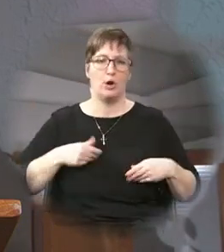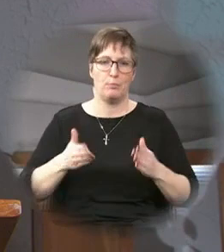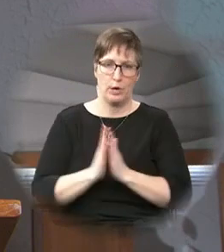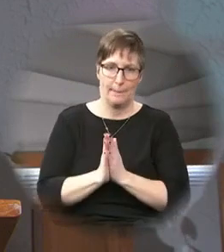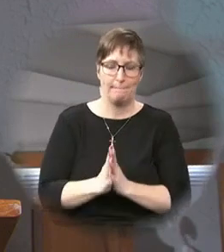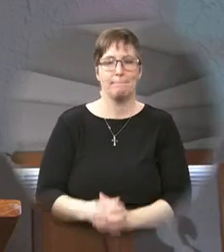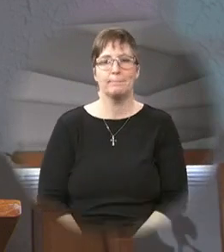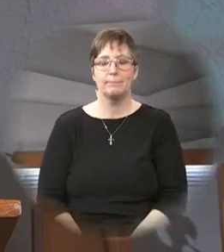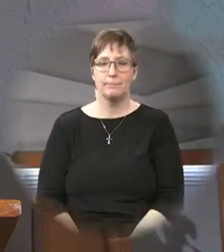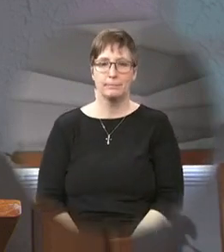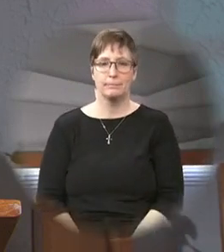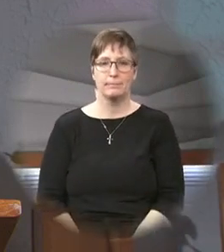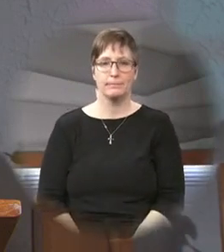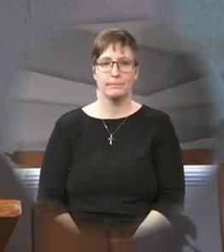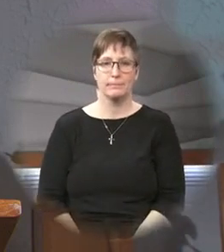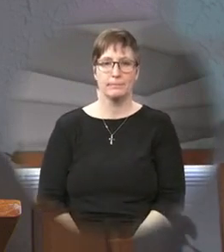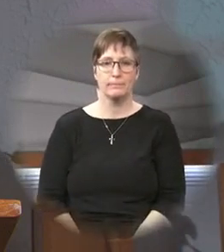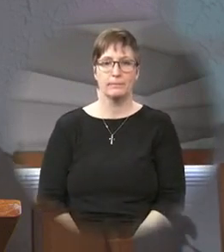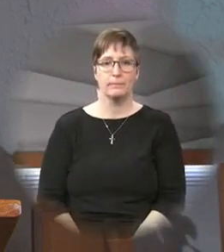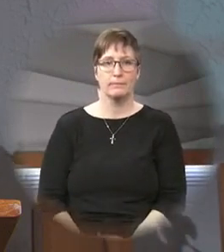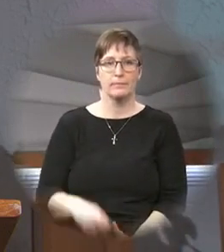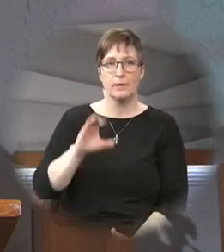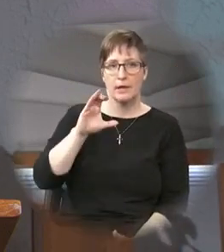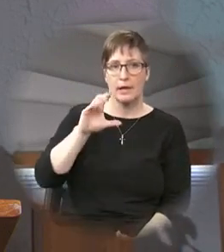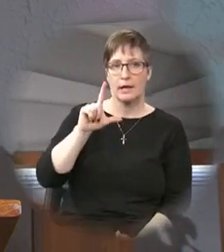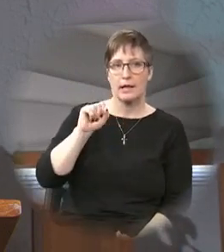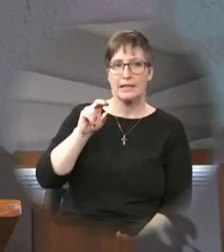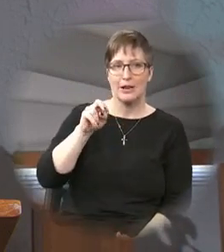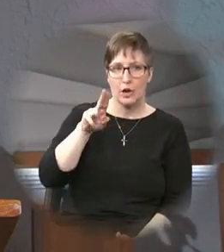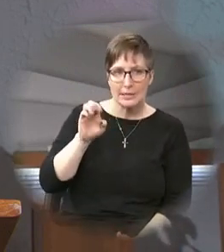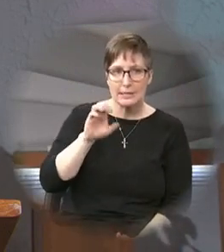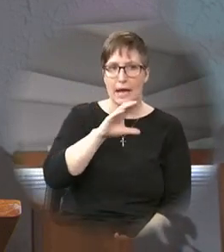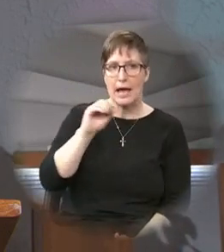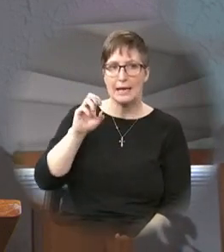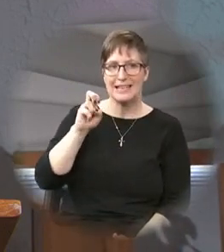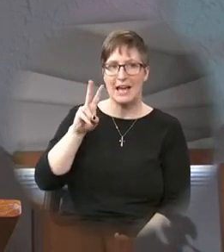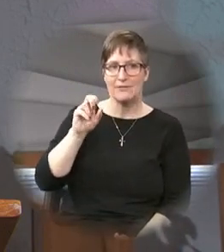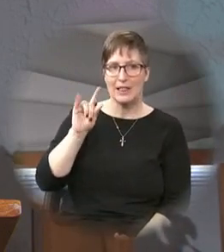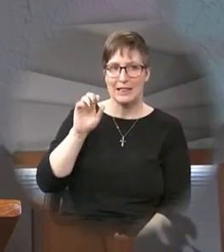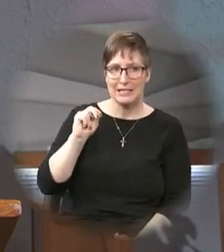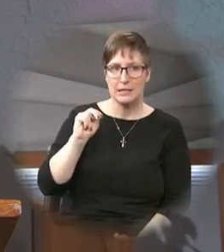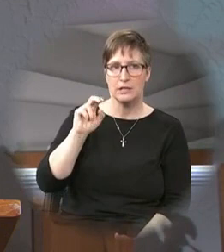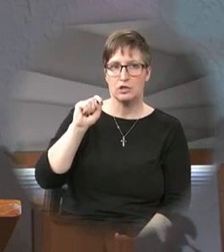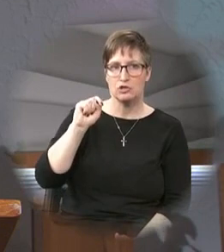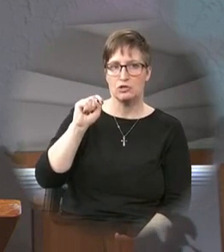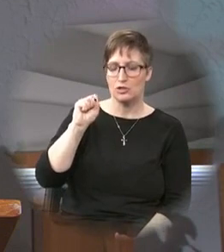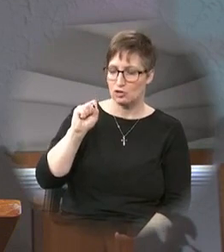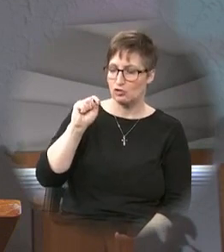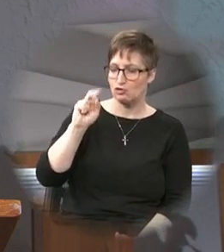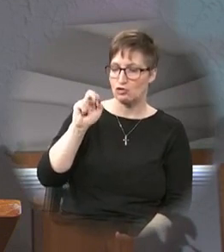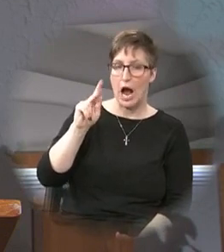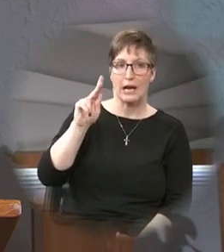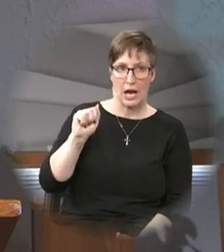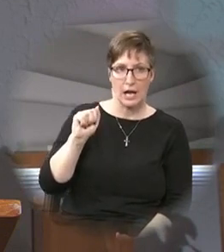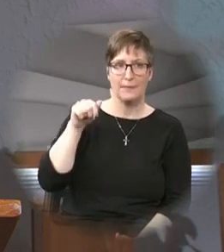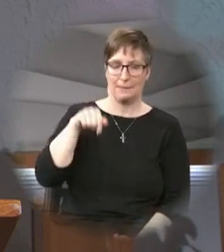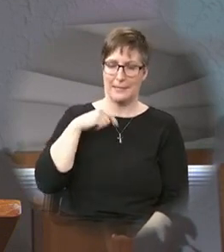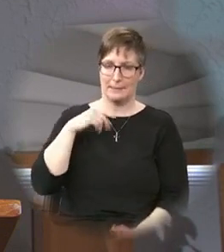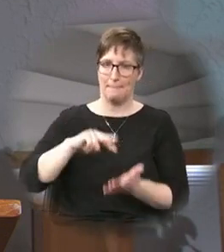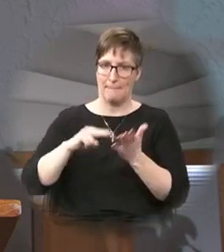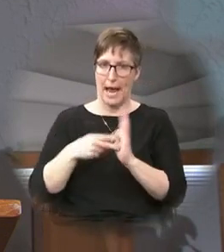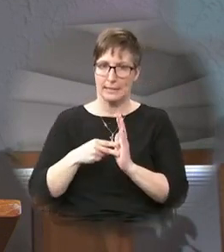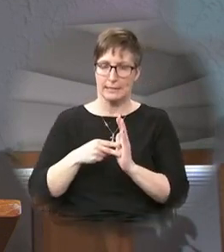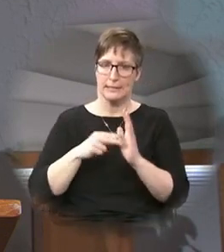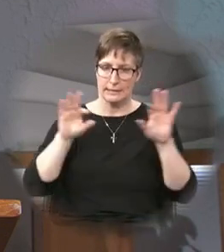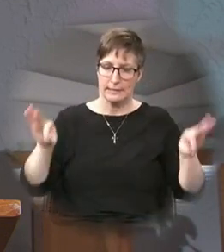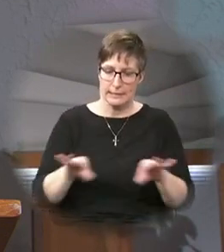Lord, hear our prayer. That Clarence and Evelyn Straka, the intention of this Mass, and all the faithful departed may